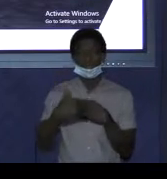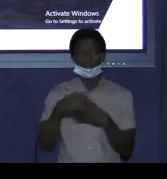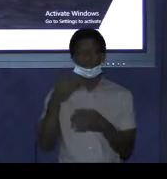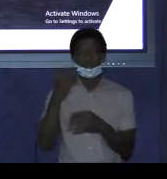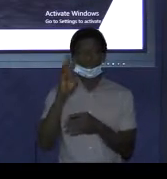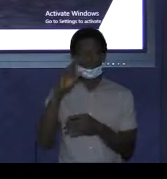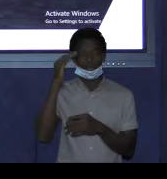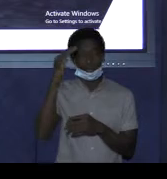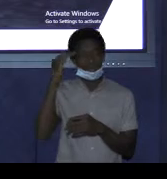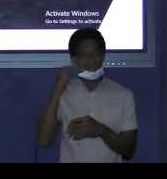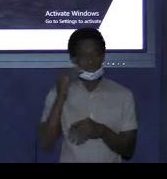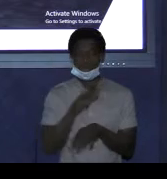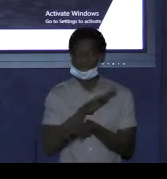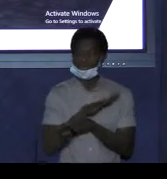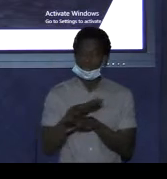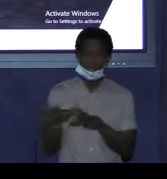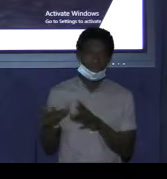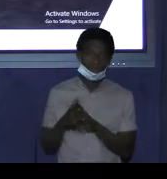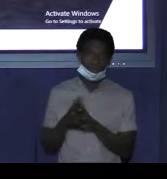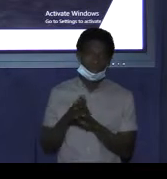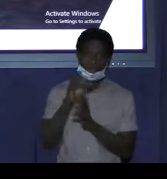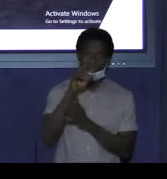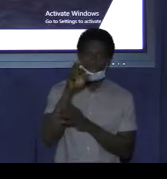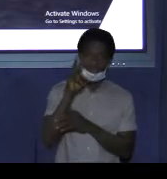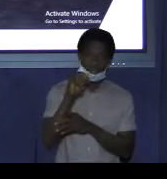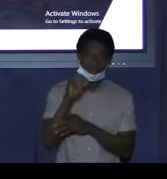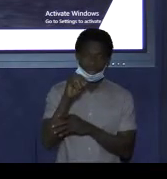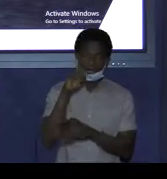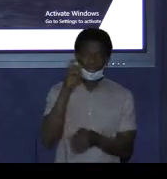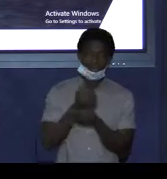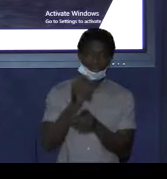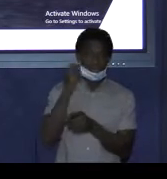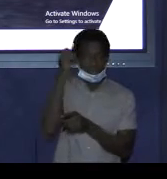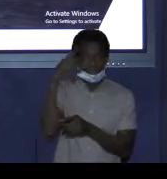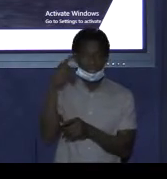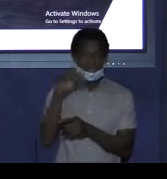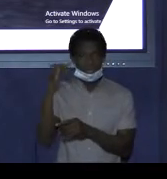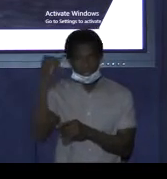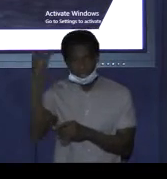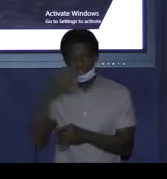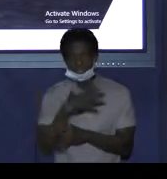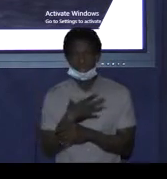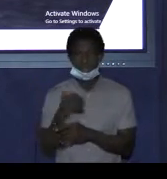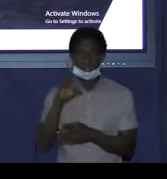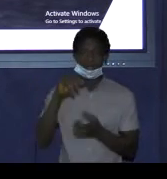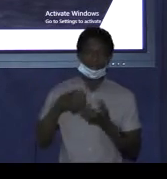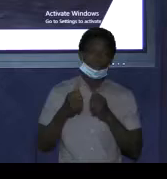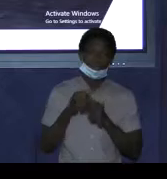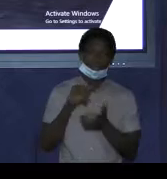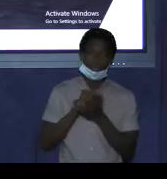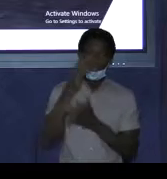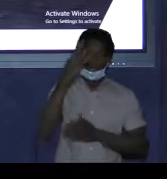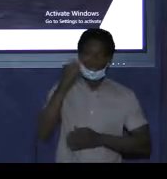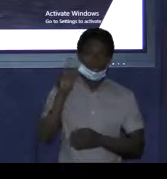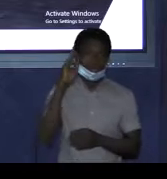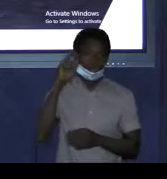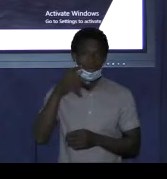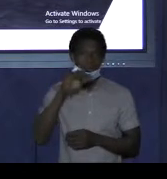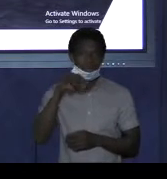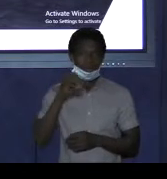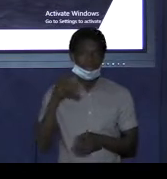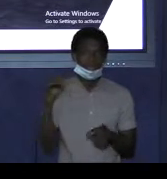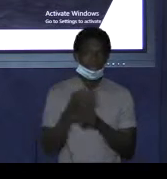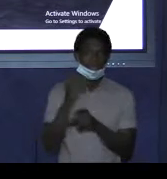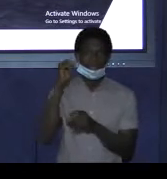descend into cramming. Just understand the basic idea behind each of it, and you will have No problem. And that is why Uncle Agbaje takes his